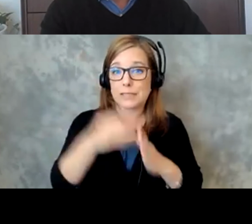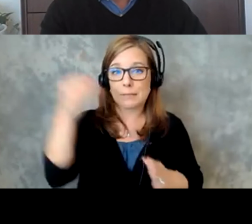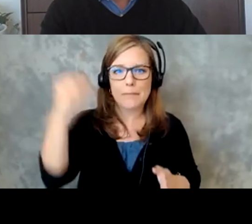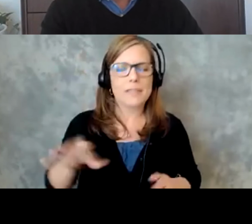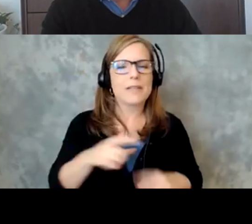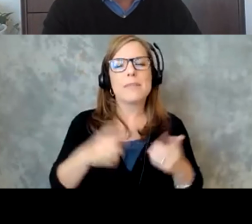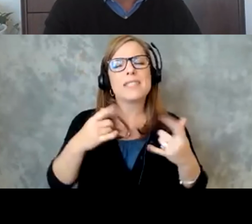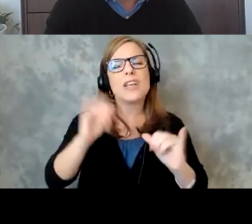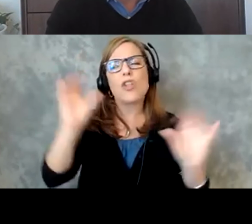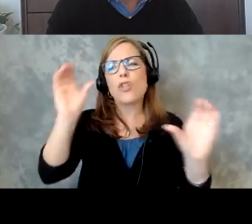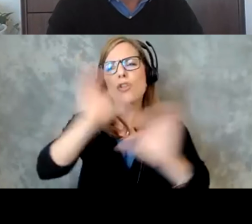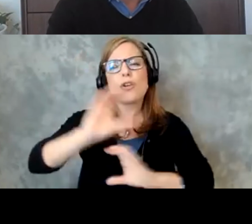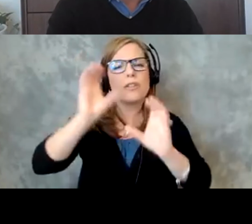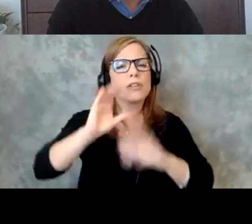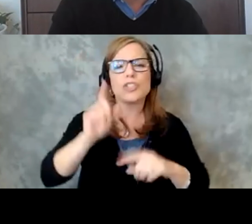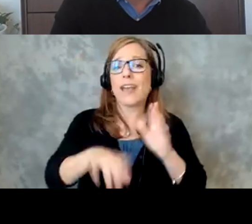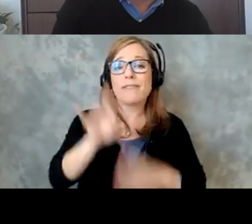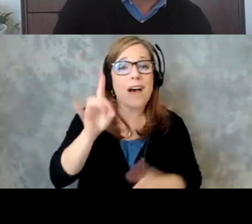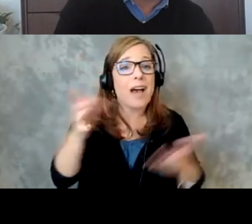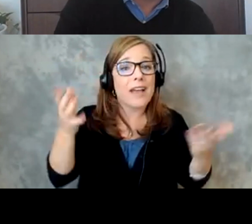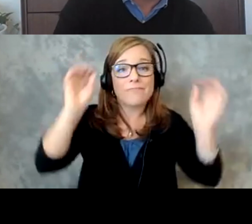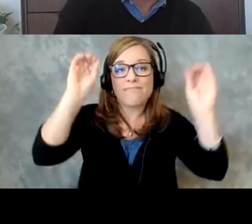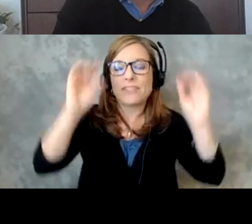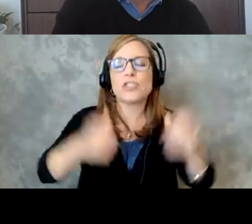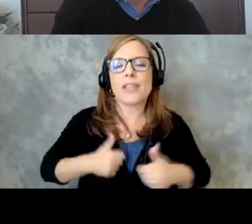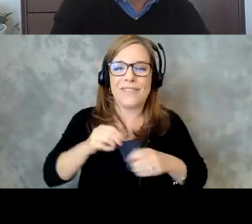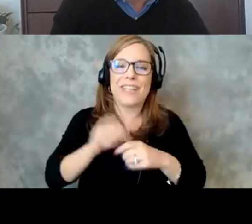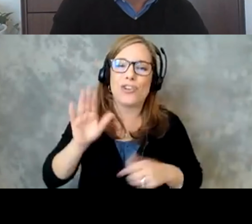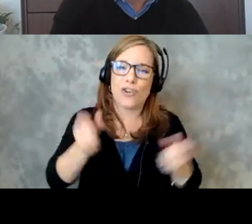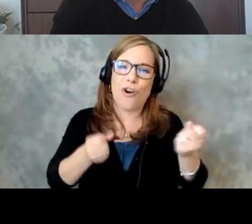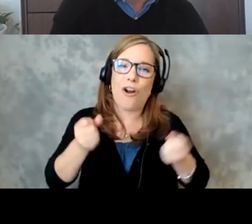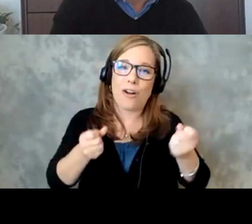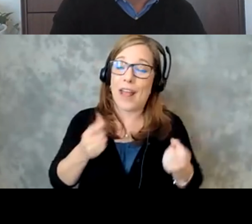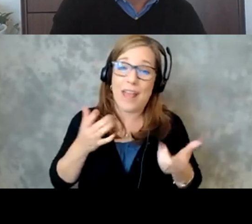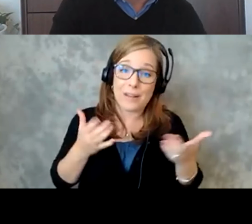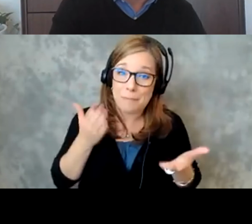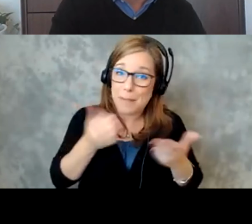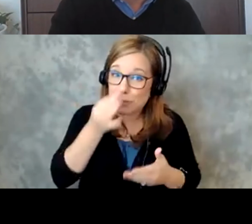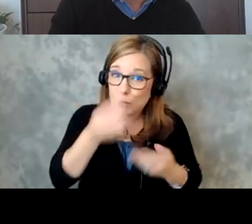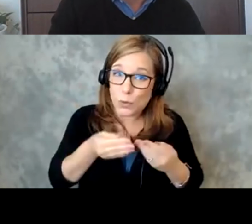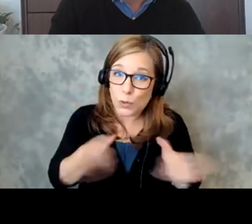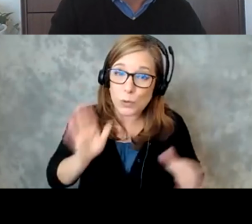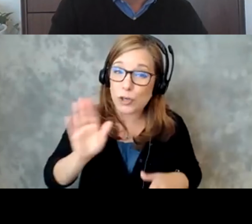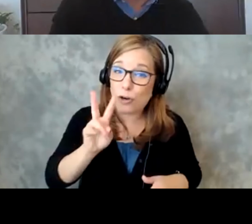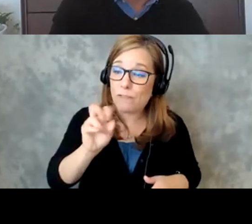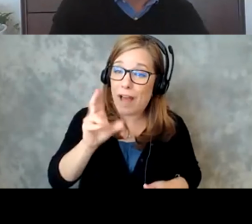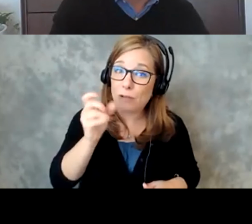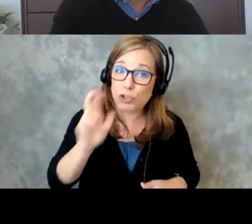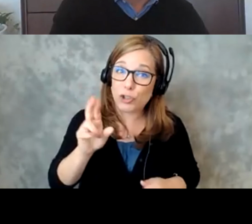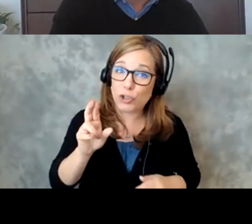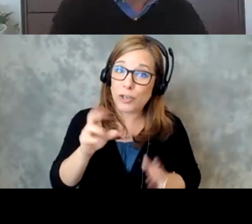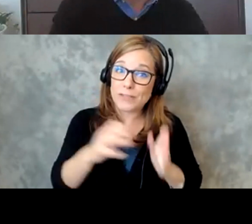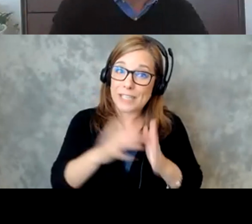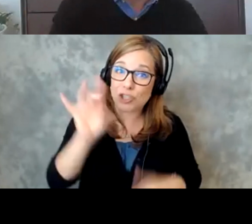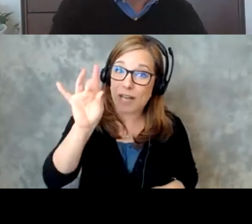currently living in her car and is at risk of losing her voucher. So this setting, this description is a